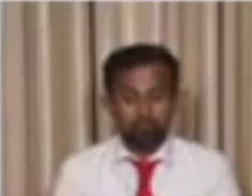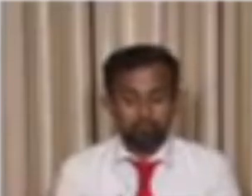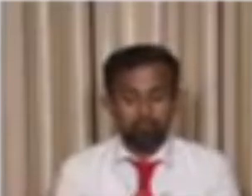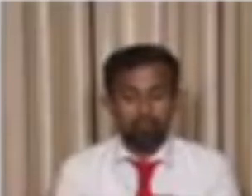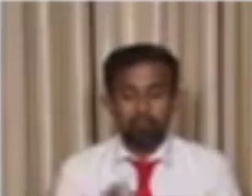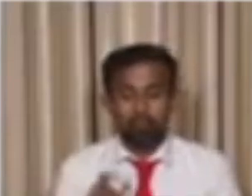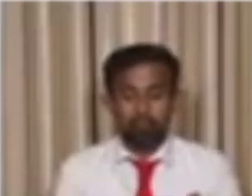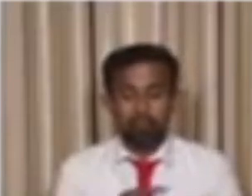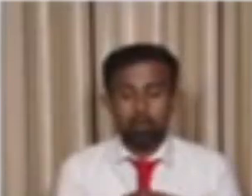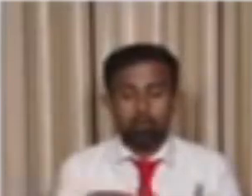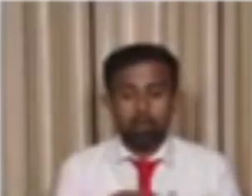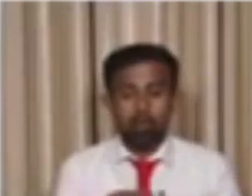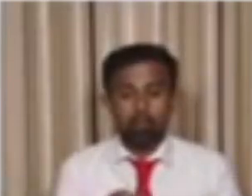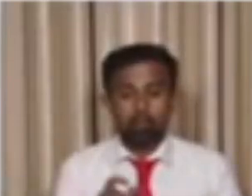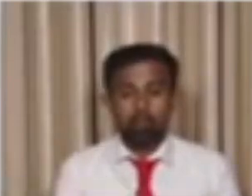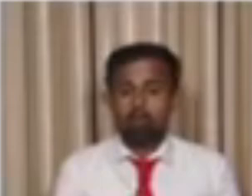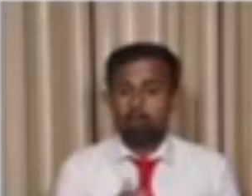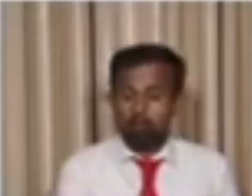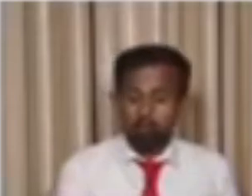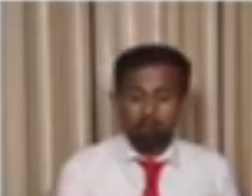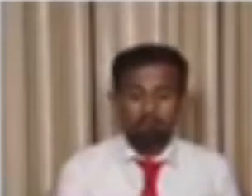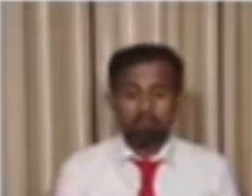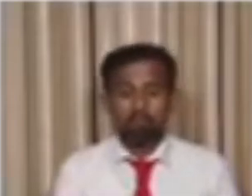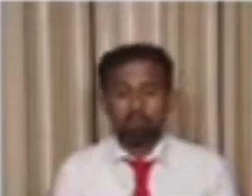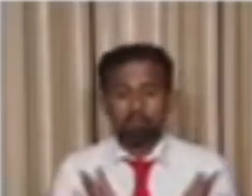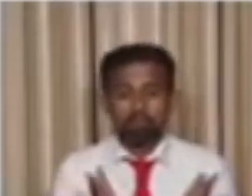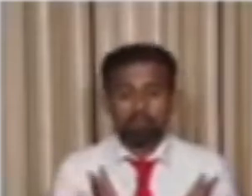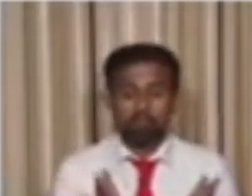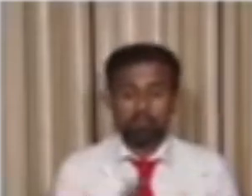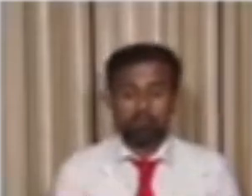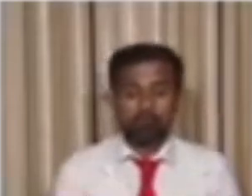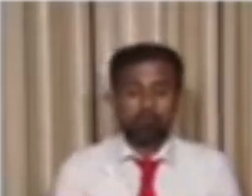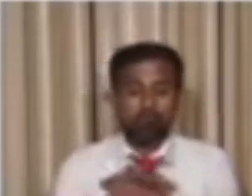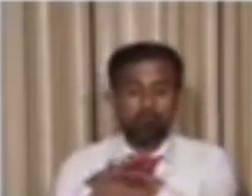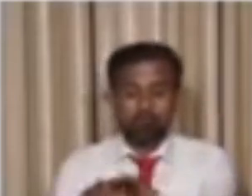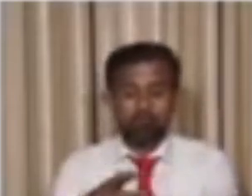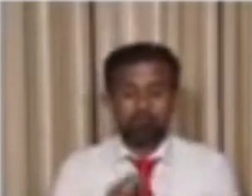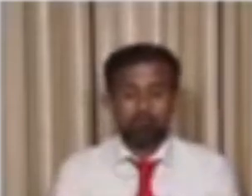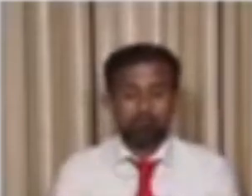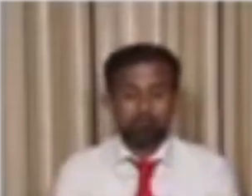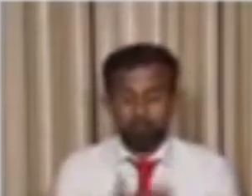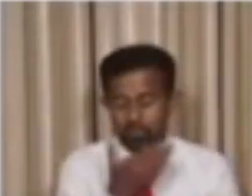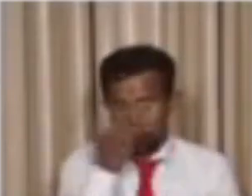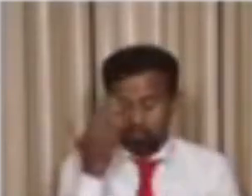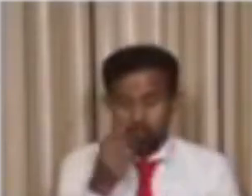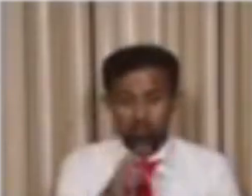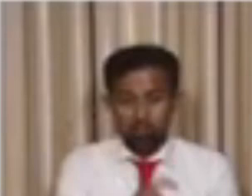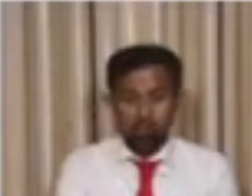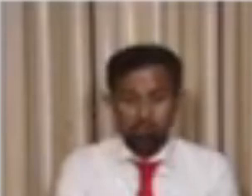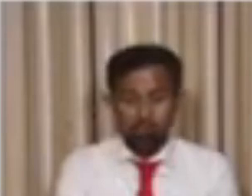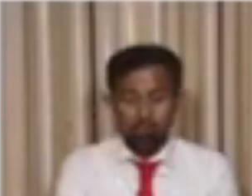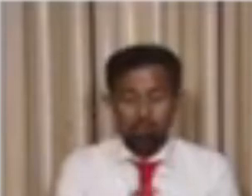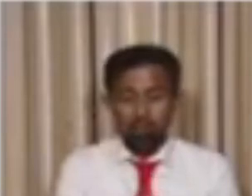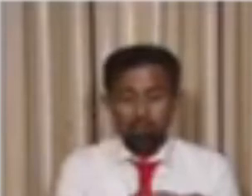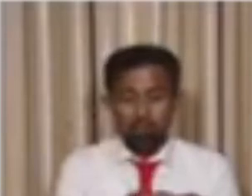who criticized the Tamil Congress supported and voted for the second law, that is Act